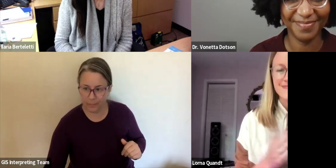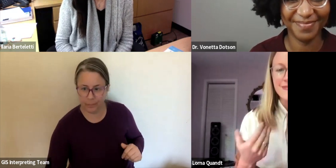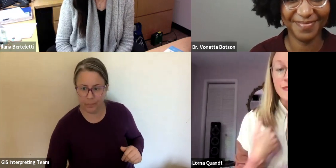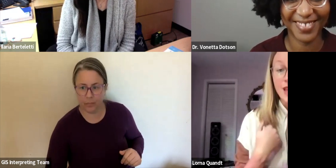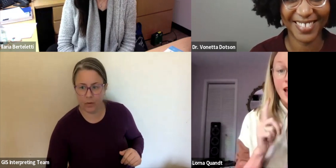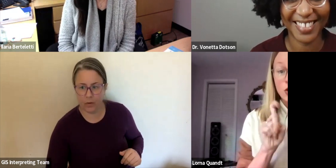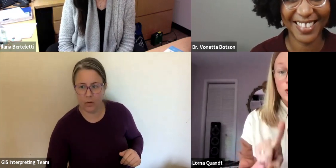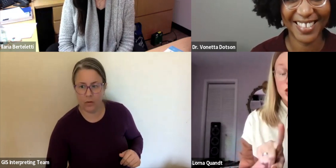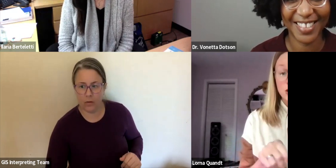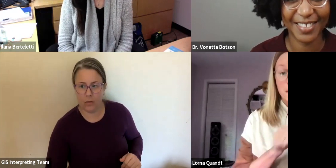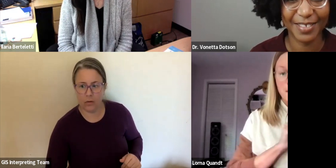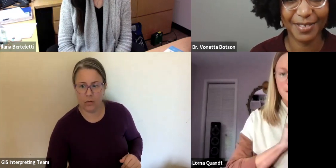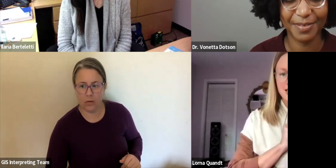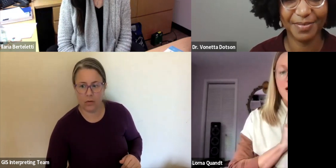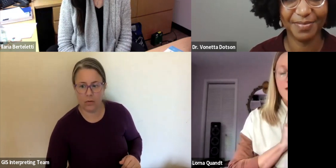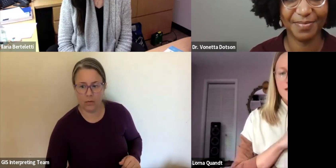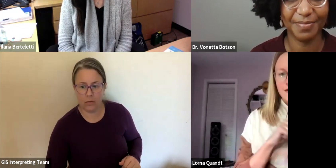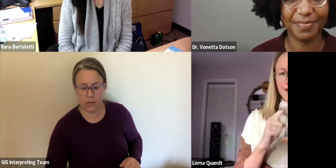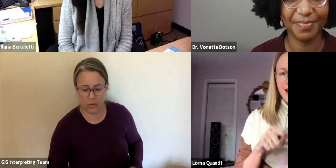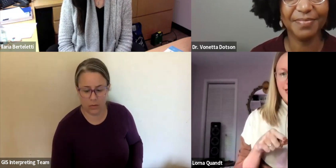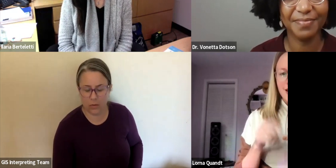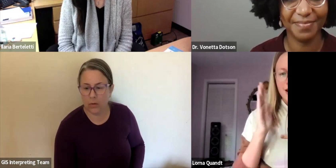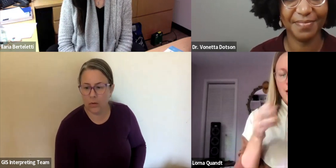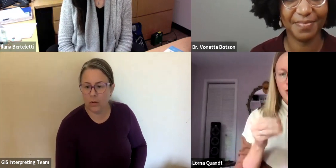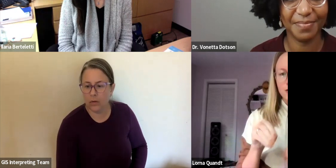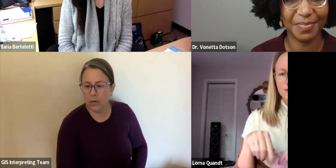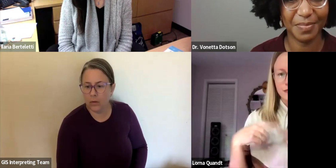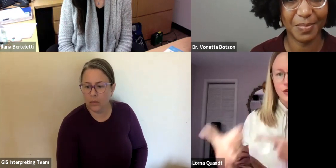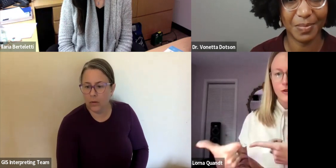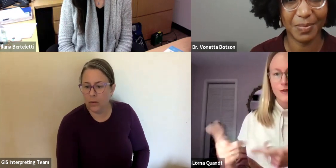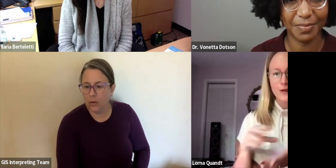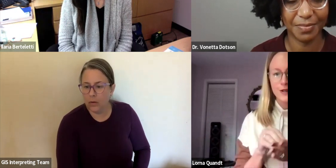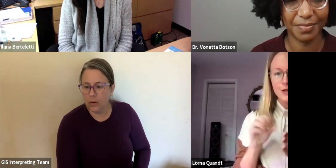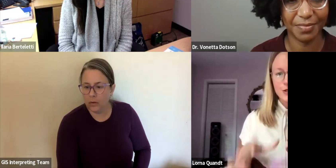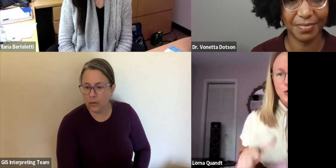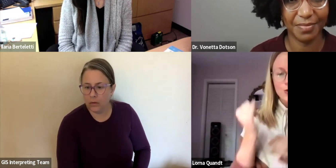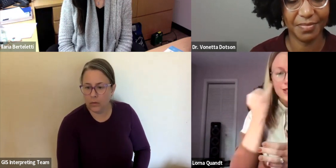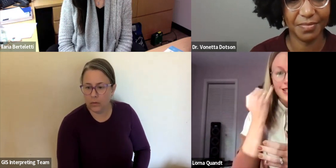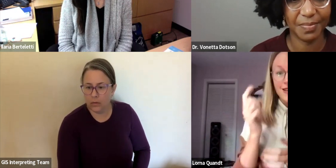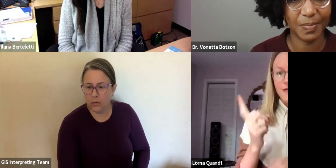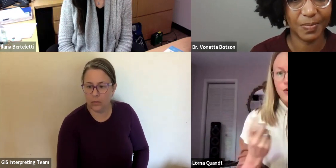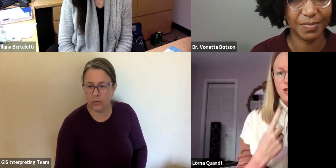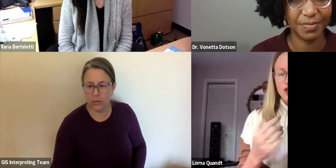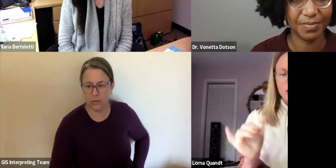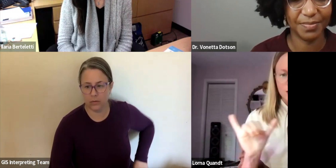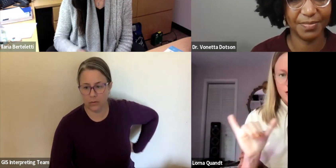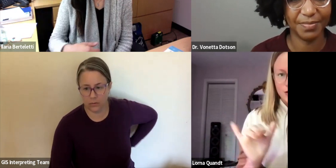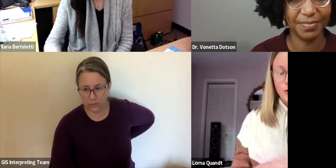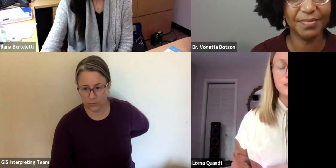Hi, I do have a question. And then I'll turn it back over to the students if they have any other